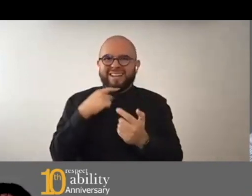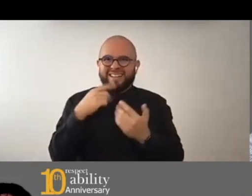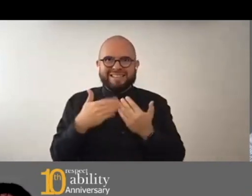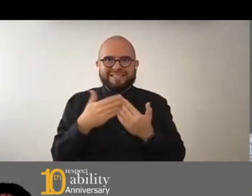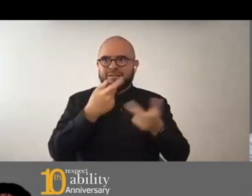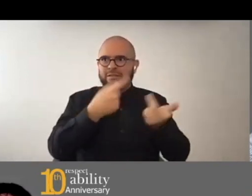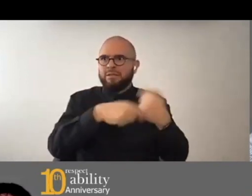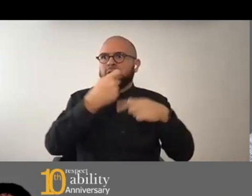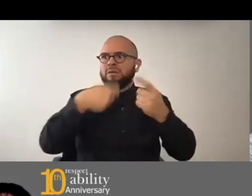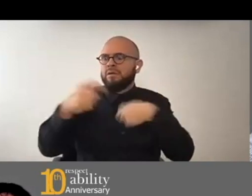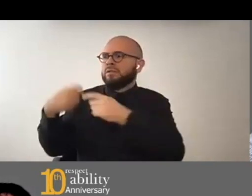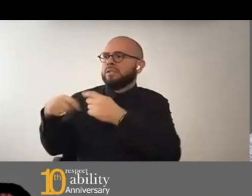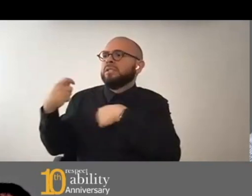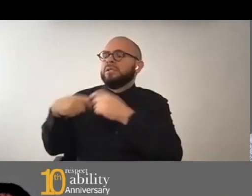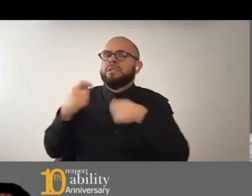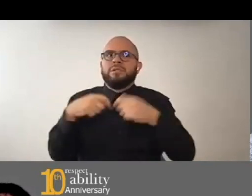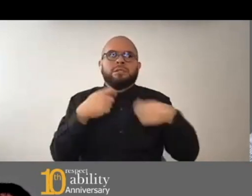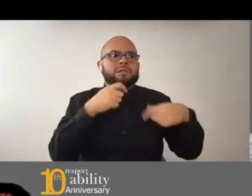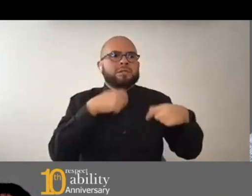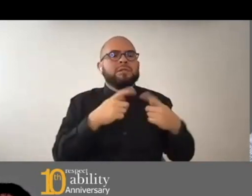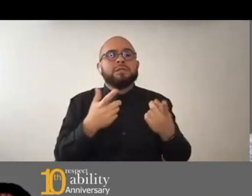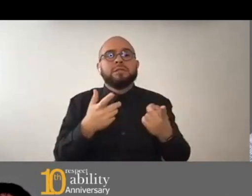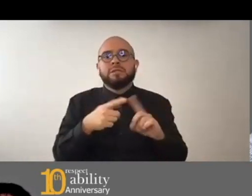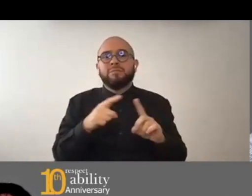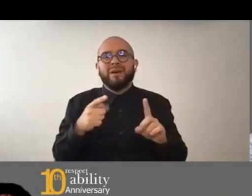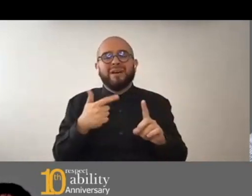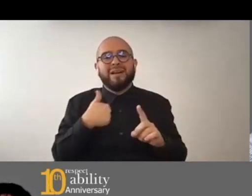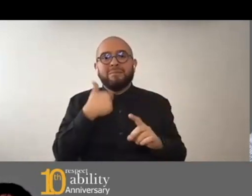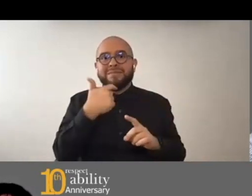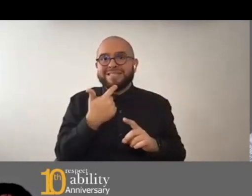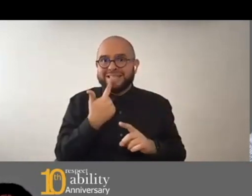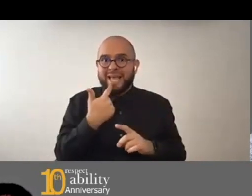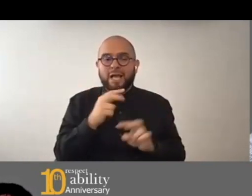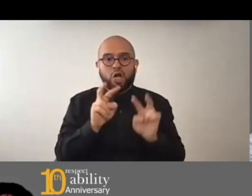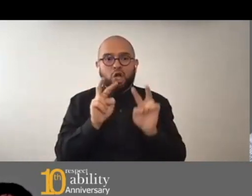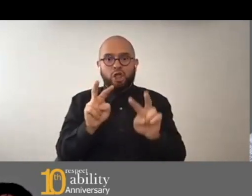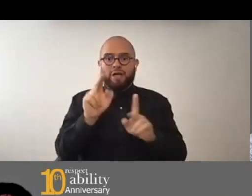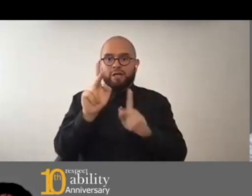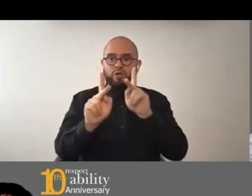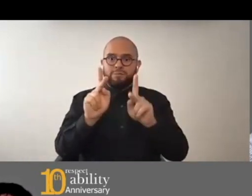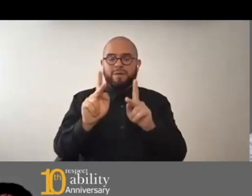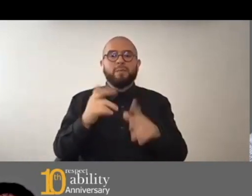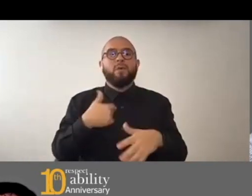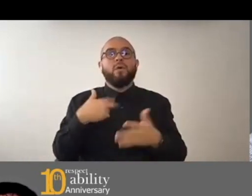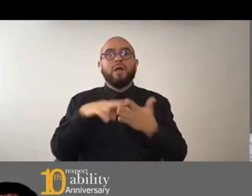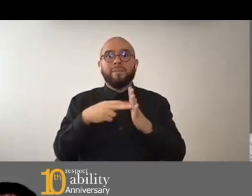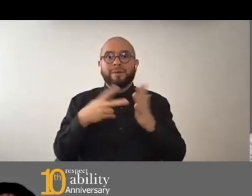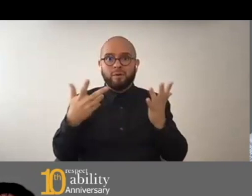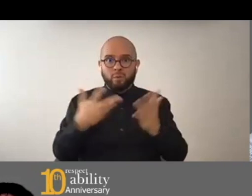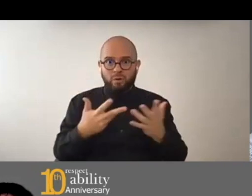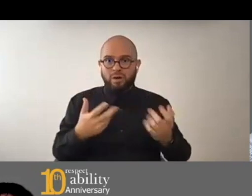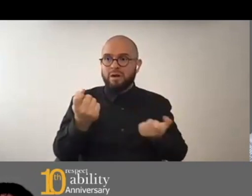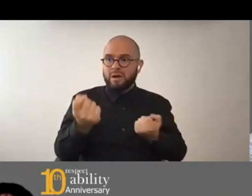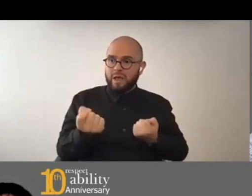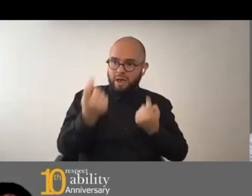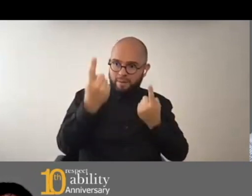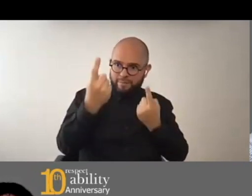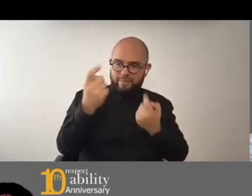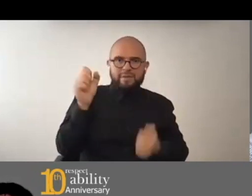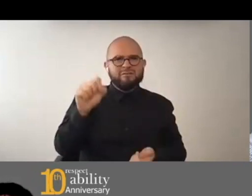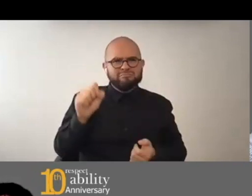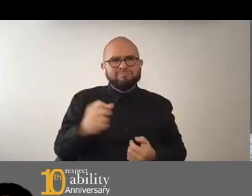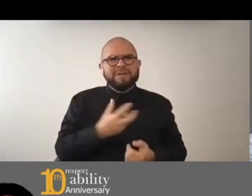I talk about seeing people as people, I don't just mean empathy and compassion. I also mean understanding that